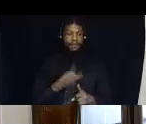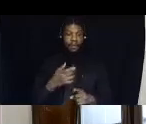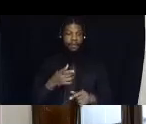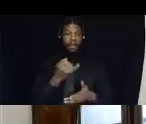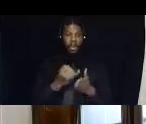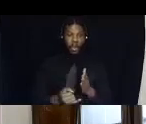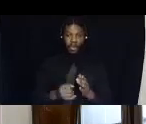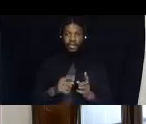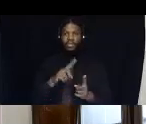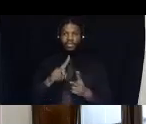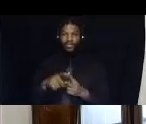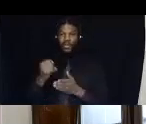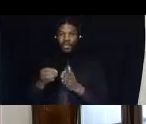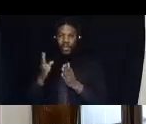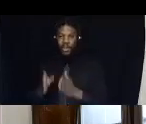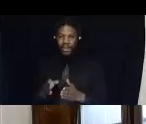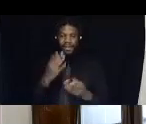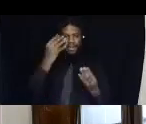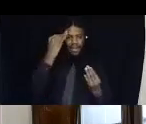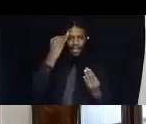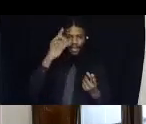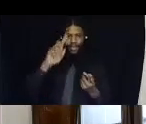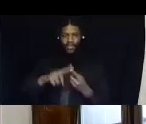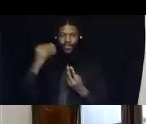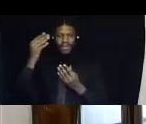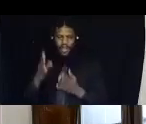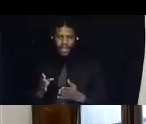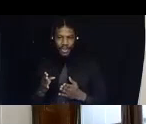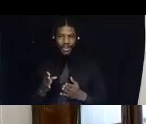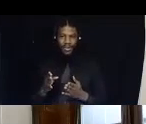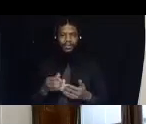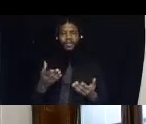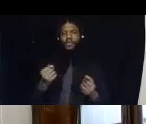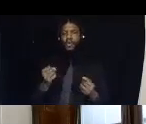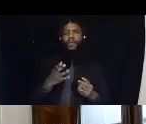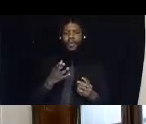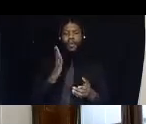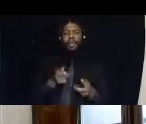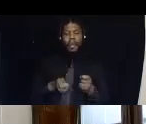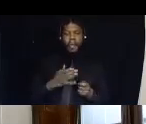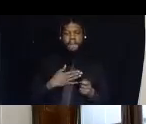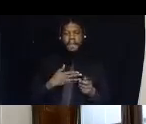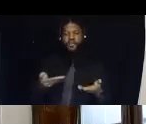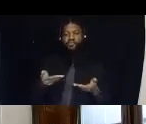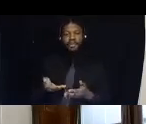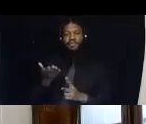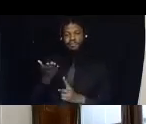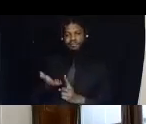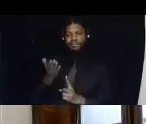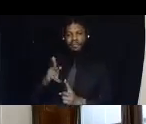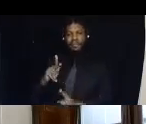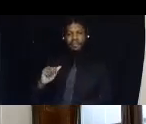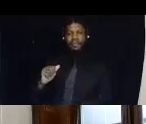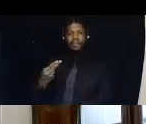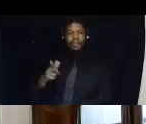about Khalil. And so I'll say my introduction to Khalil's work was the most welcome